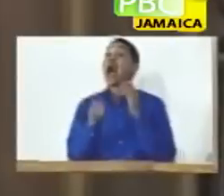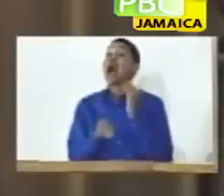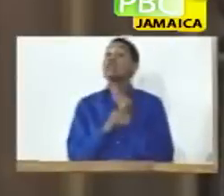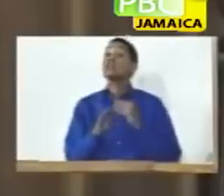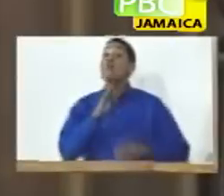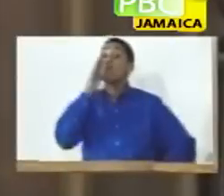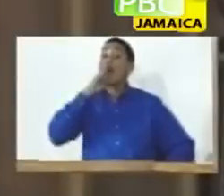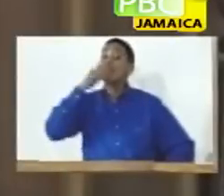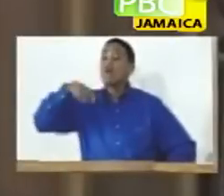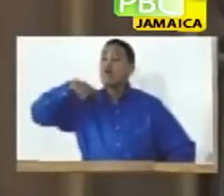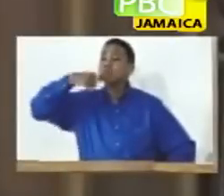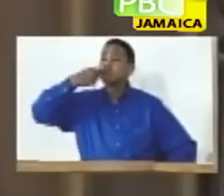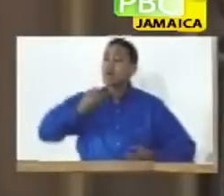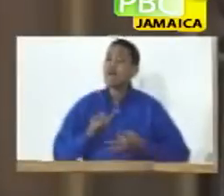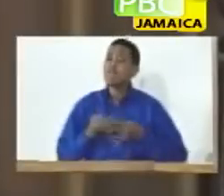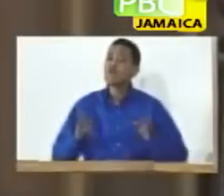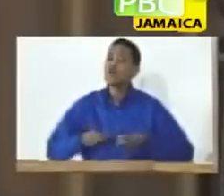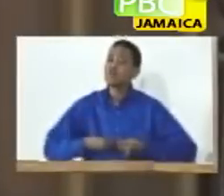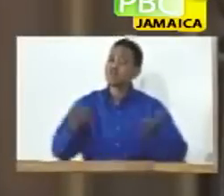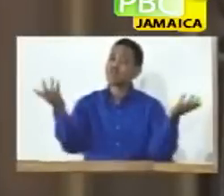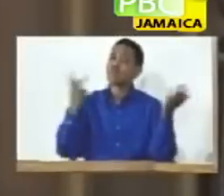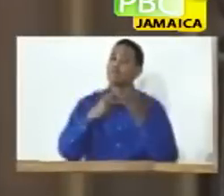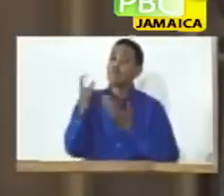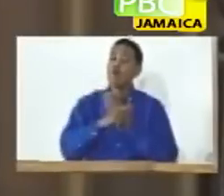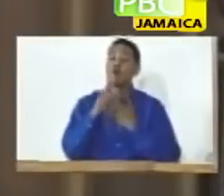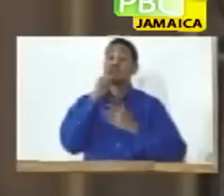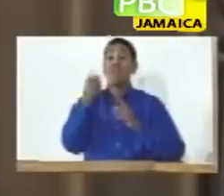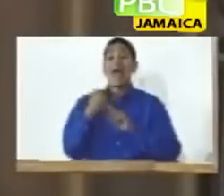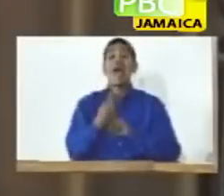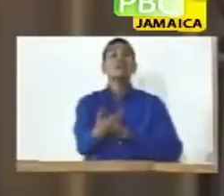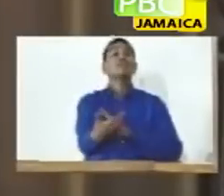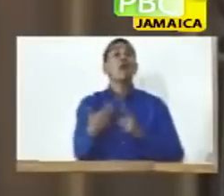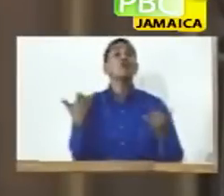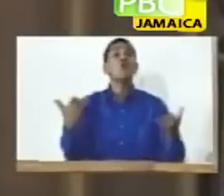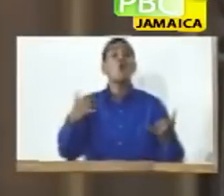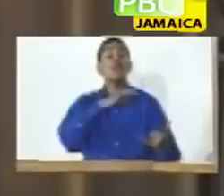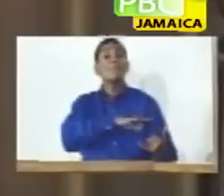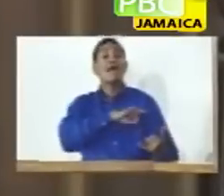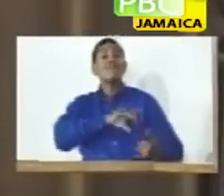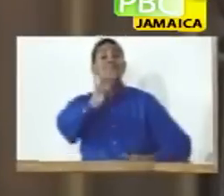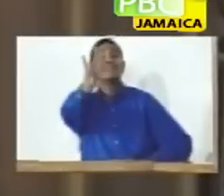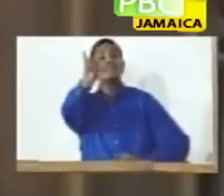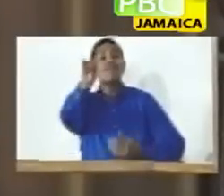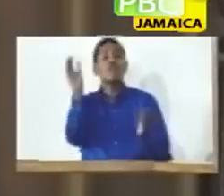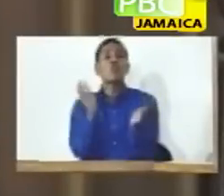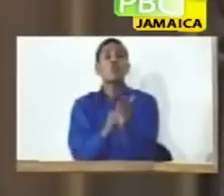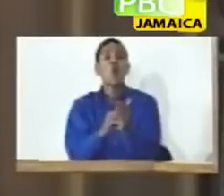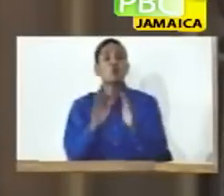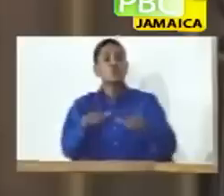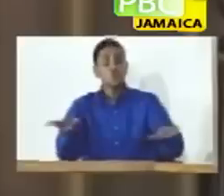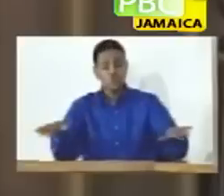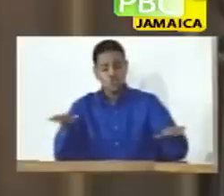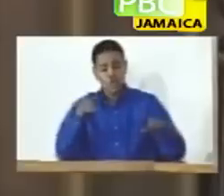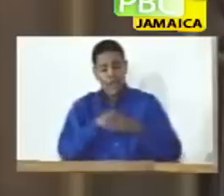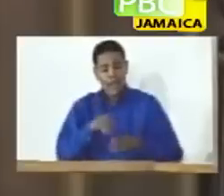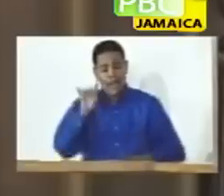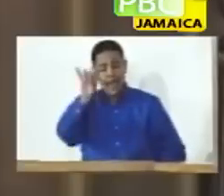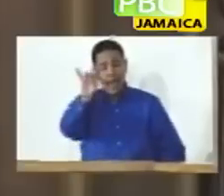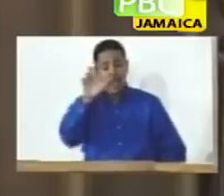Additionally, the Breakfast program has been expanded to benefit 70,000 children in